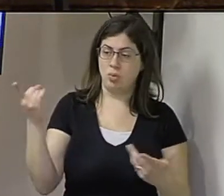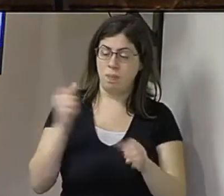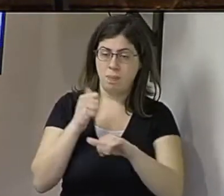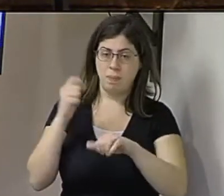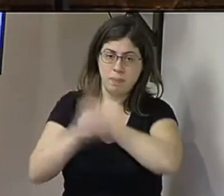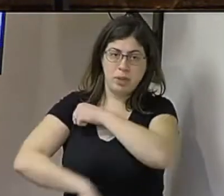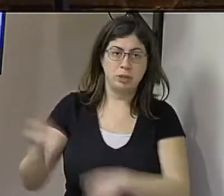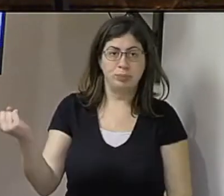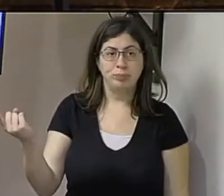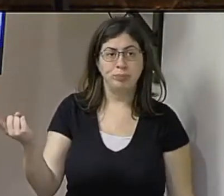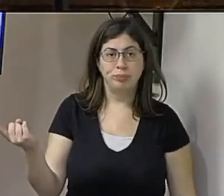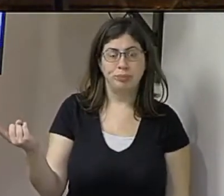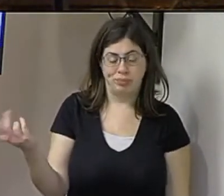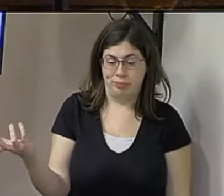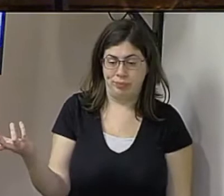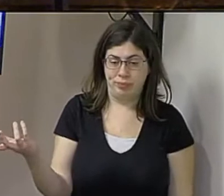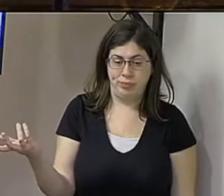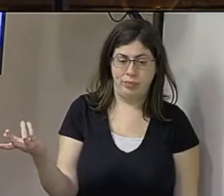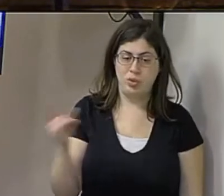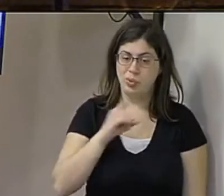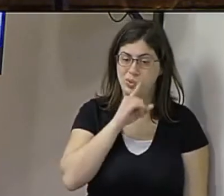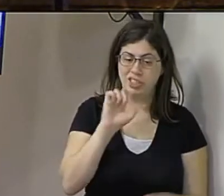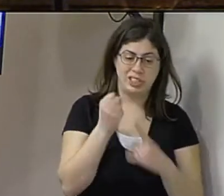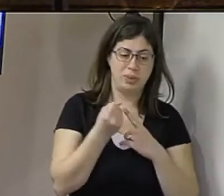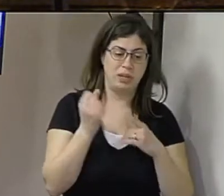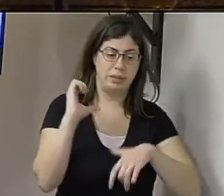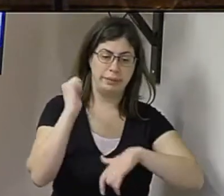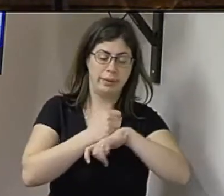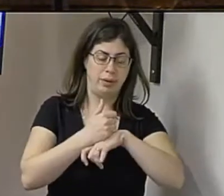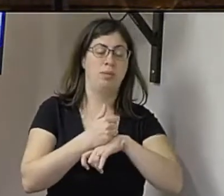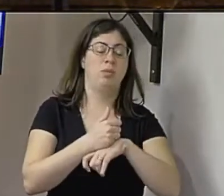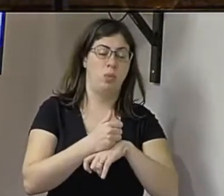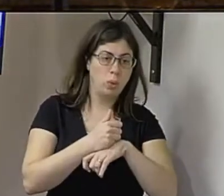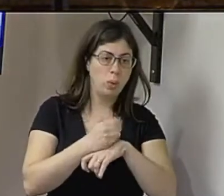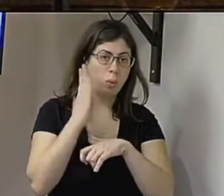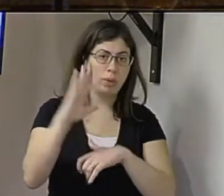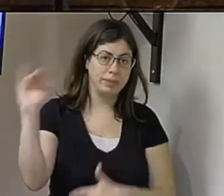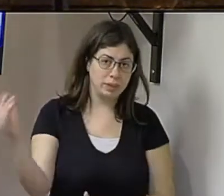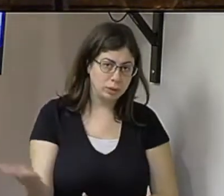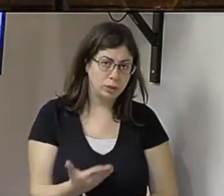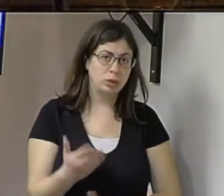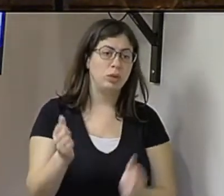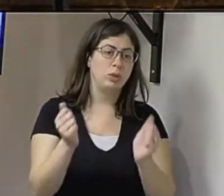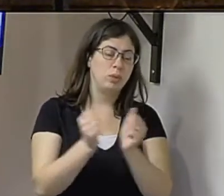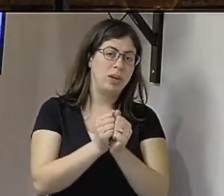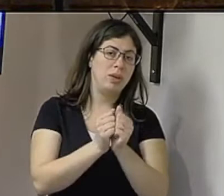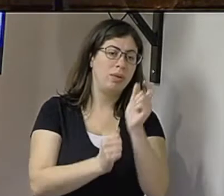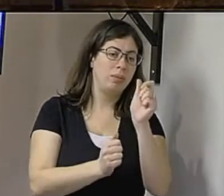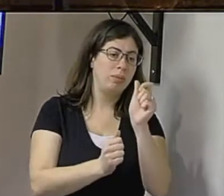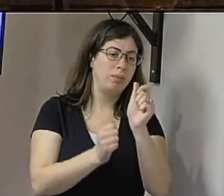price of it. So the stakes are kind of raised and set here, and then we're going to get introduced to our